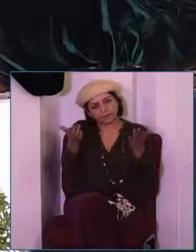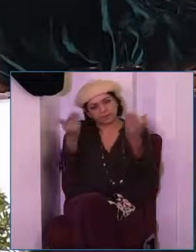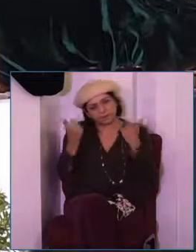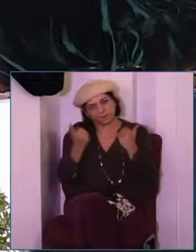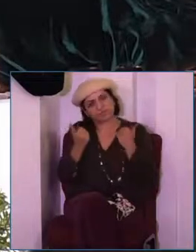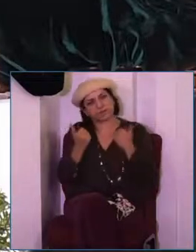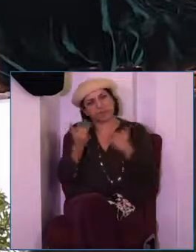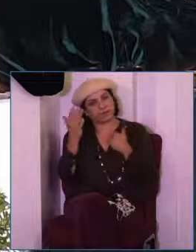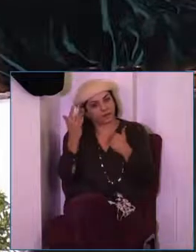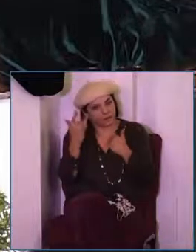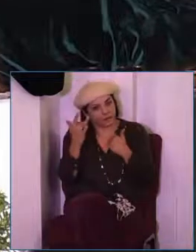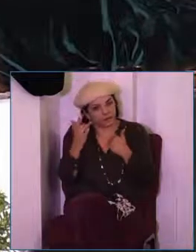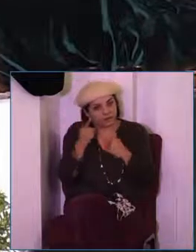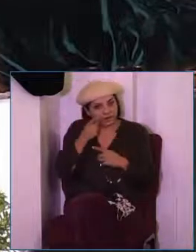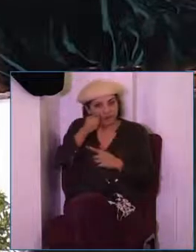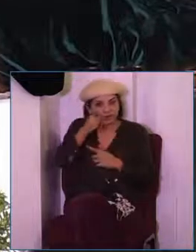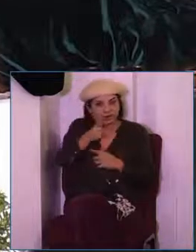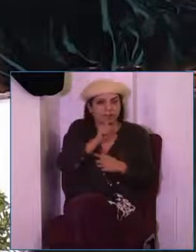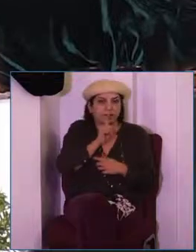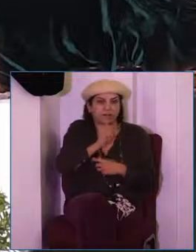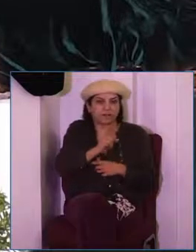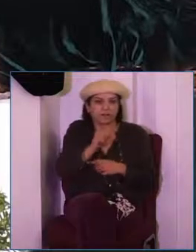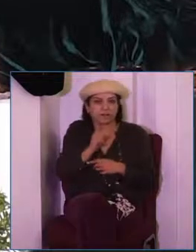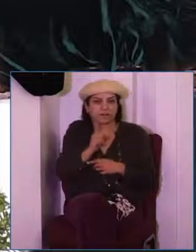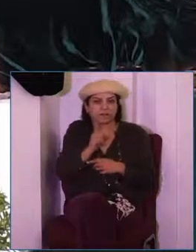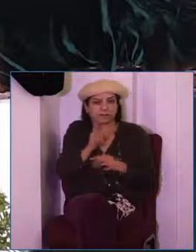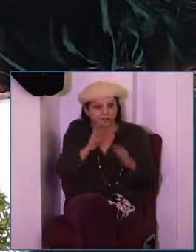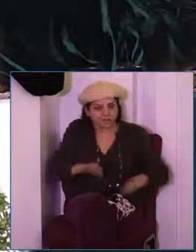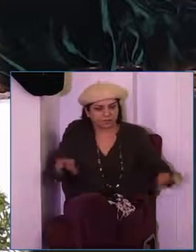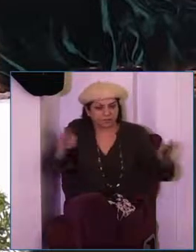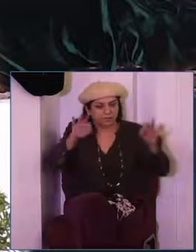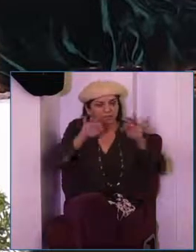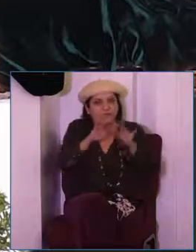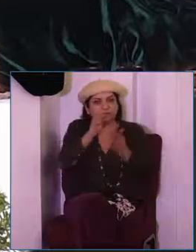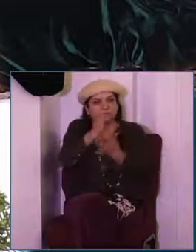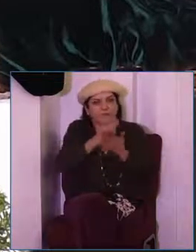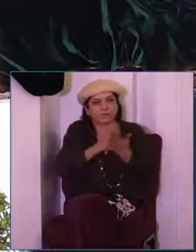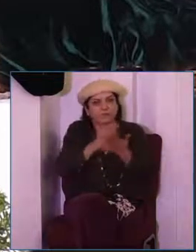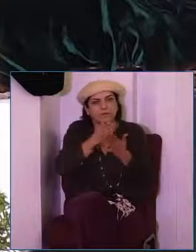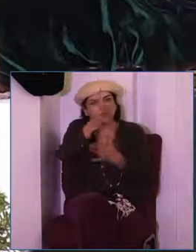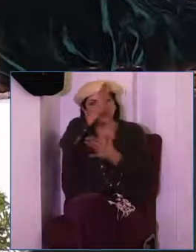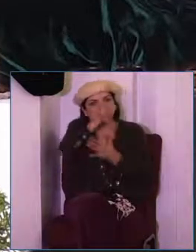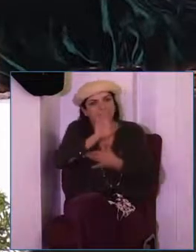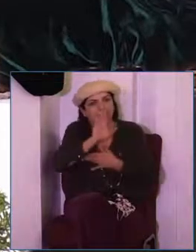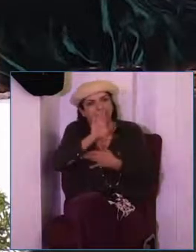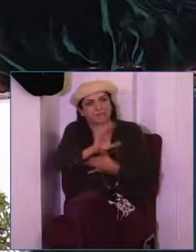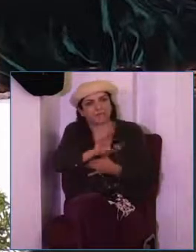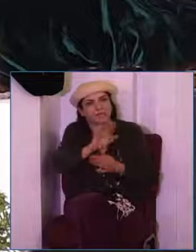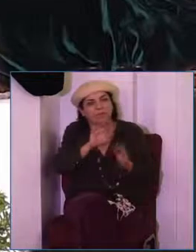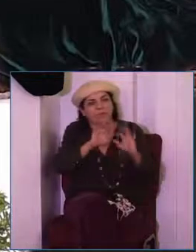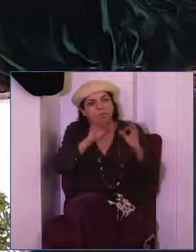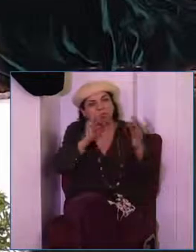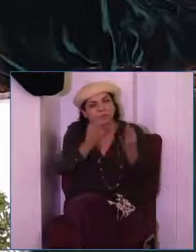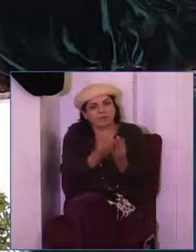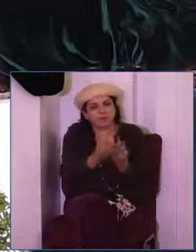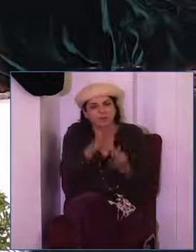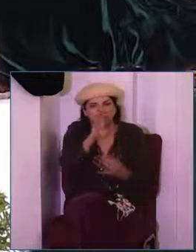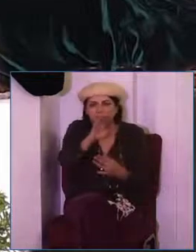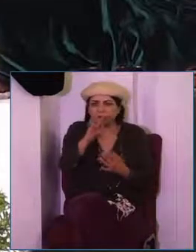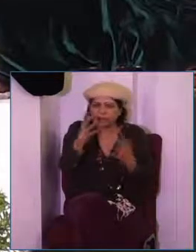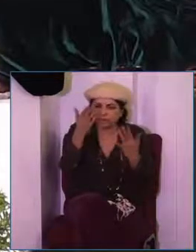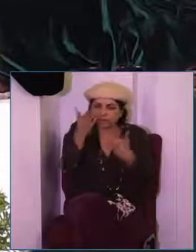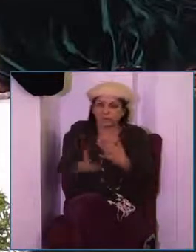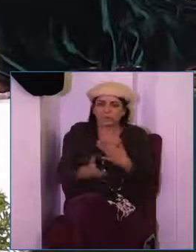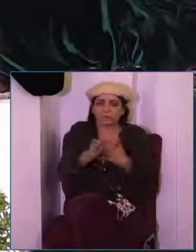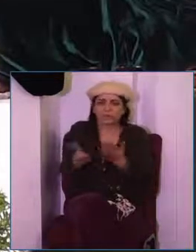Welcome because you are an integral part of God's family. Your presence brings strength when